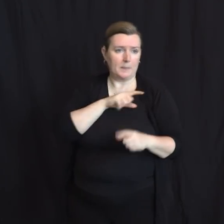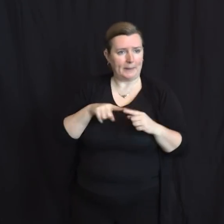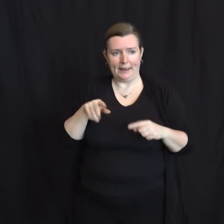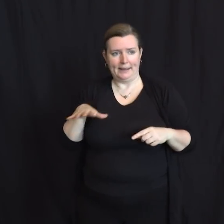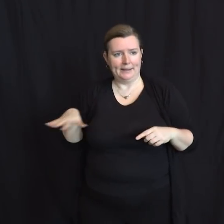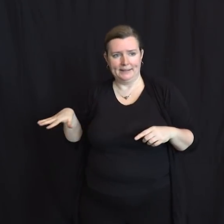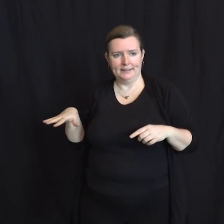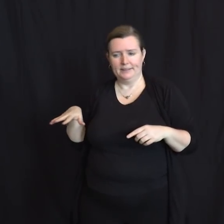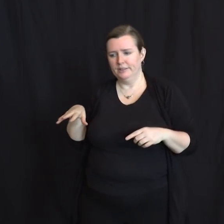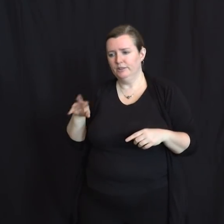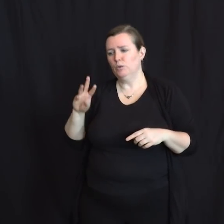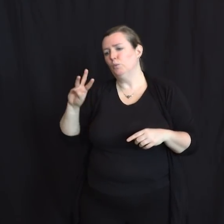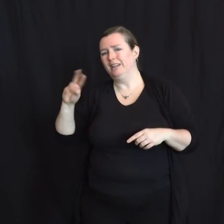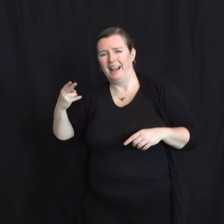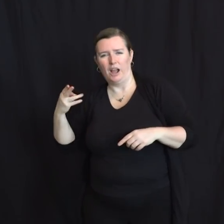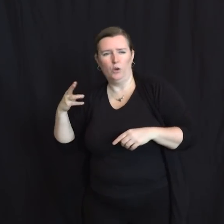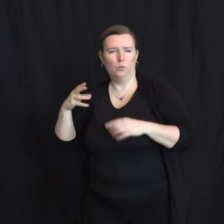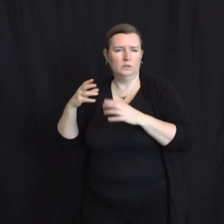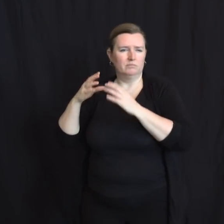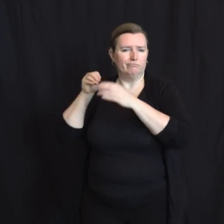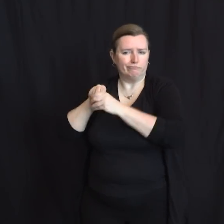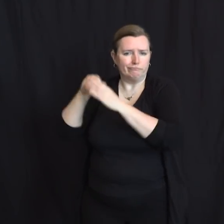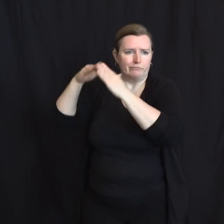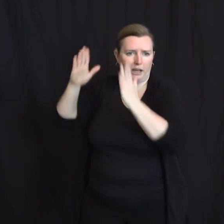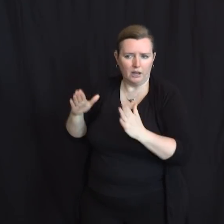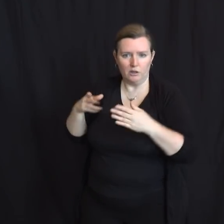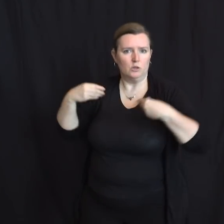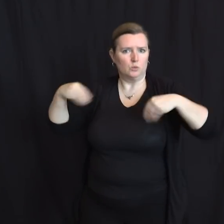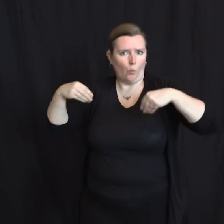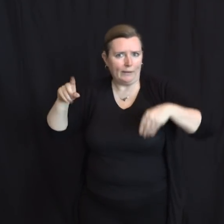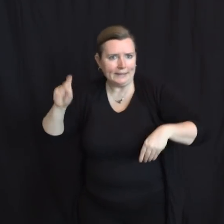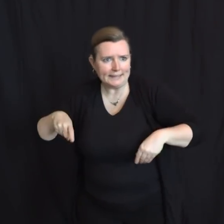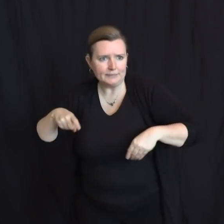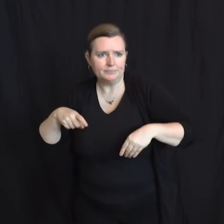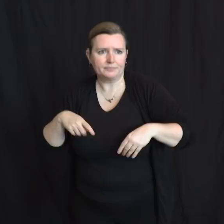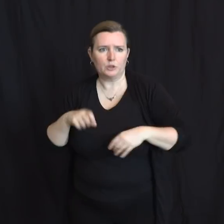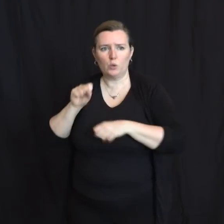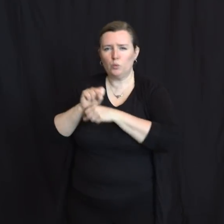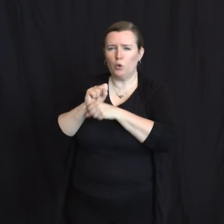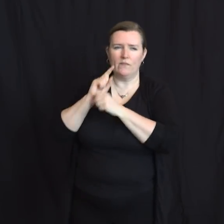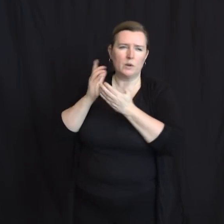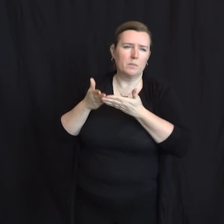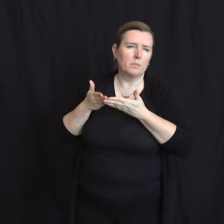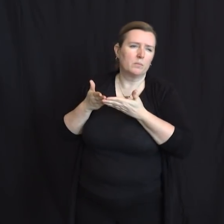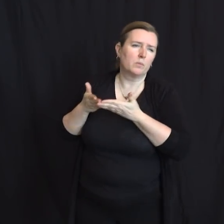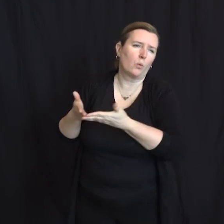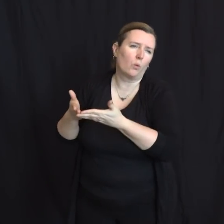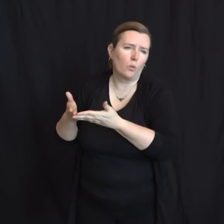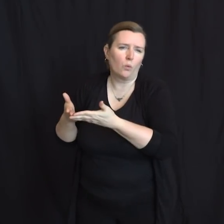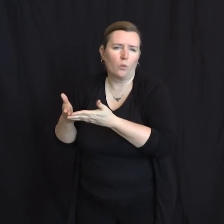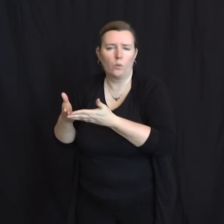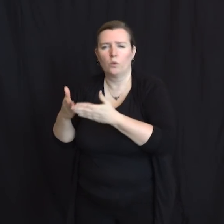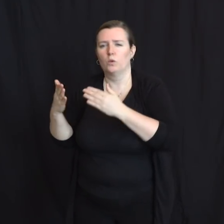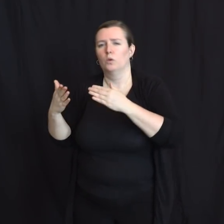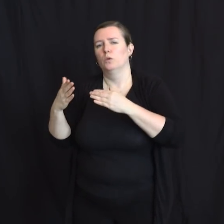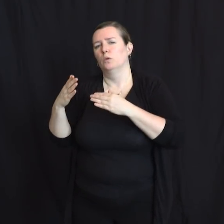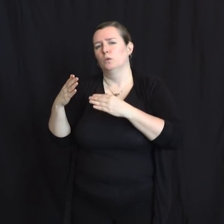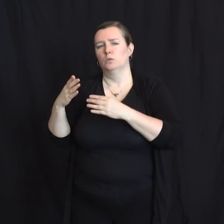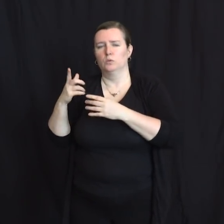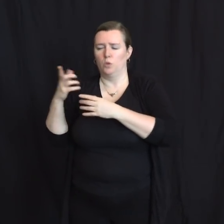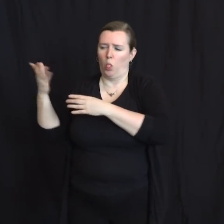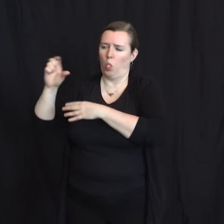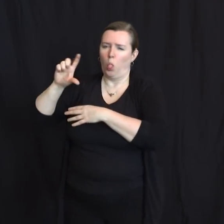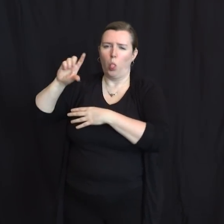Warehouses, essential retail, longshore men and women, etc. But A+++ on the job they're